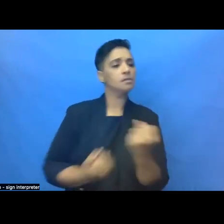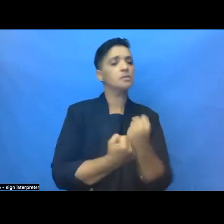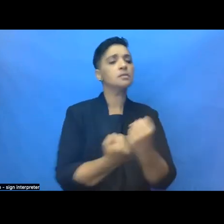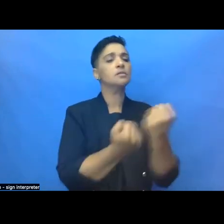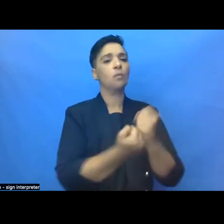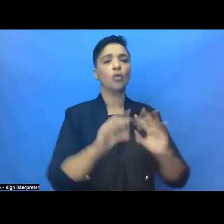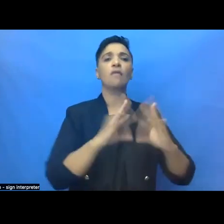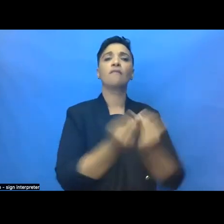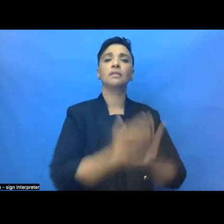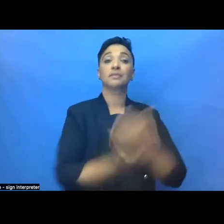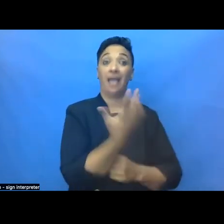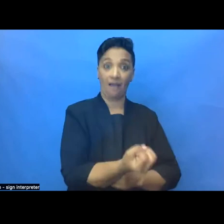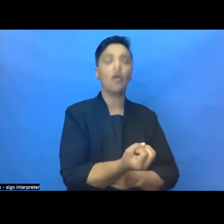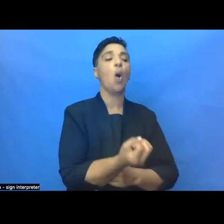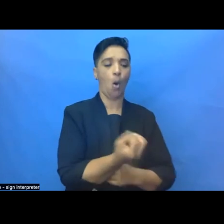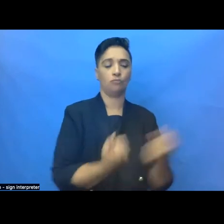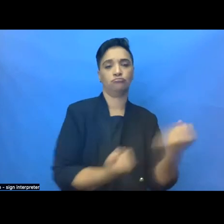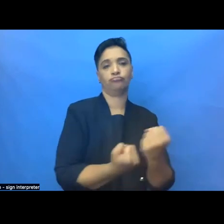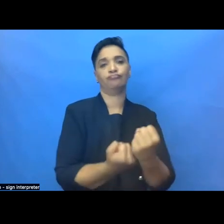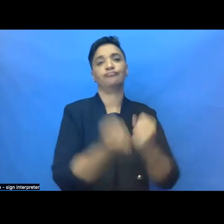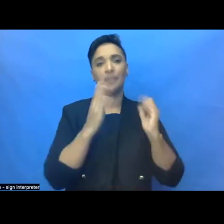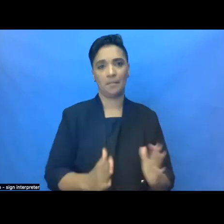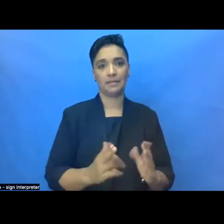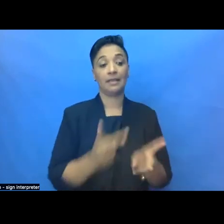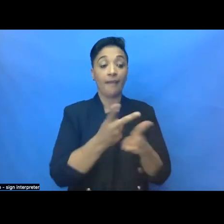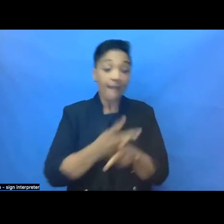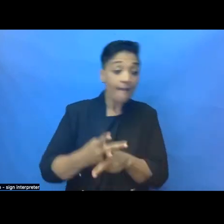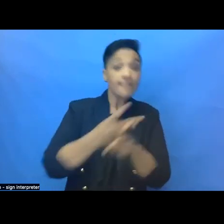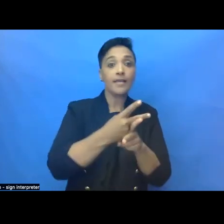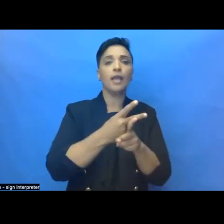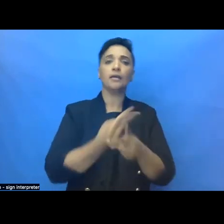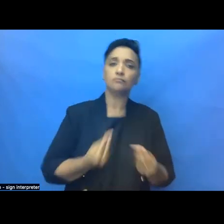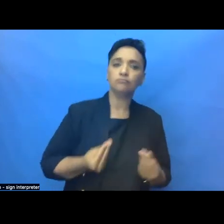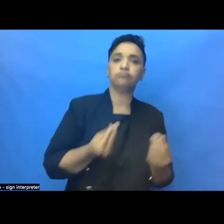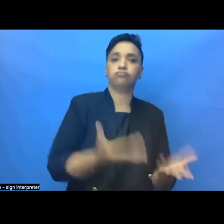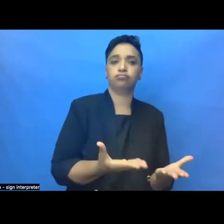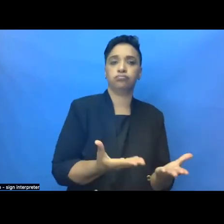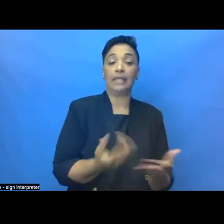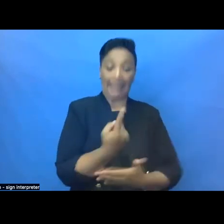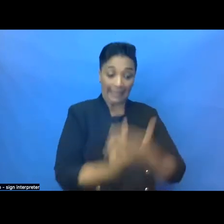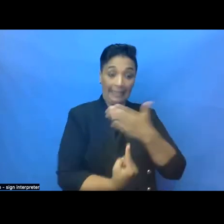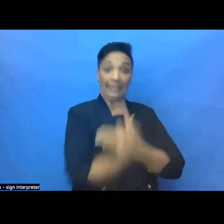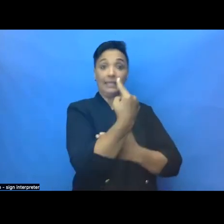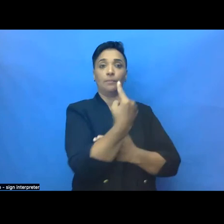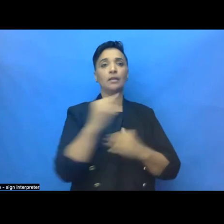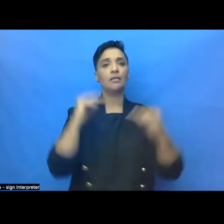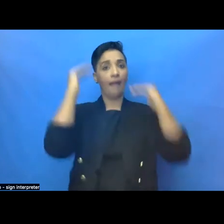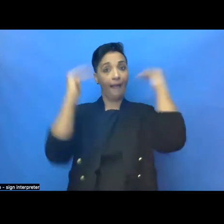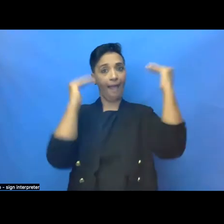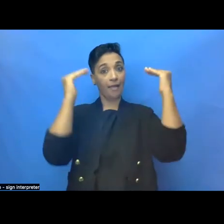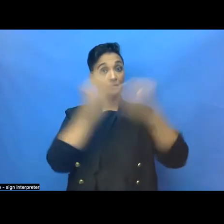promoting alternative care in families, and creating independent living opportunities for adults, persons with